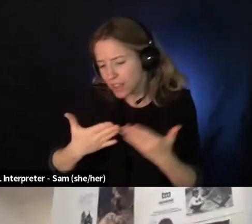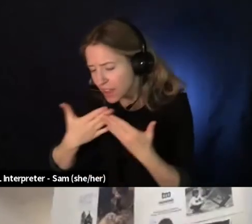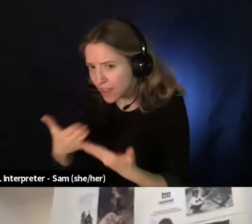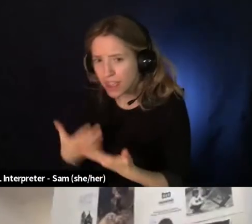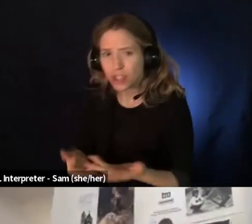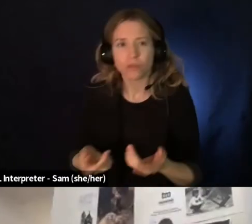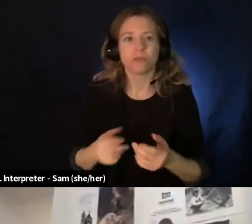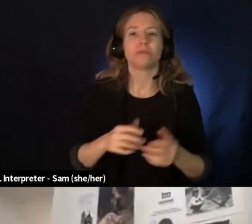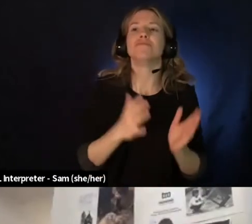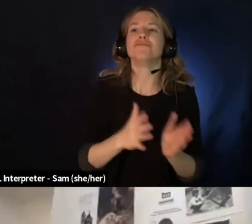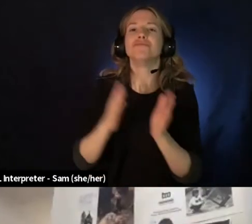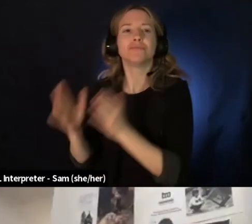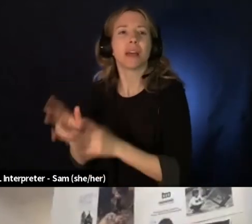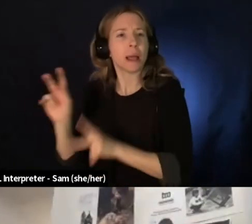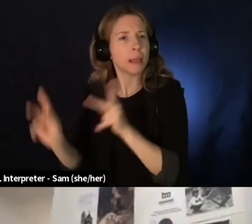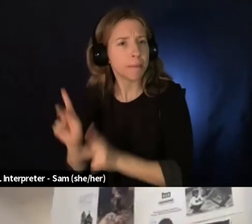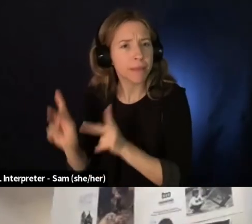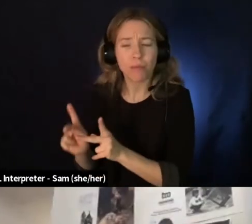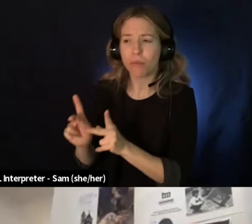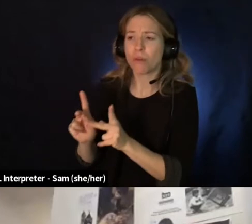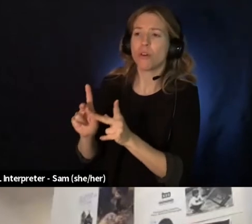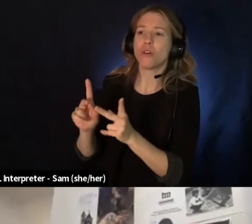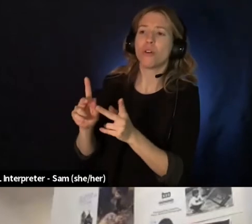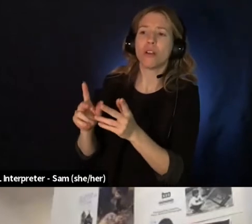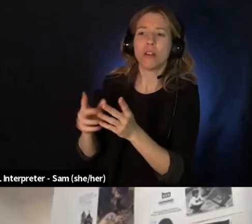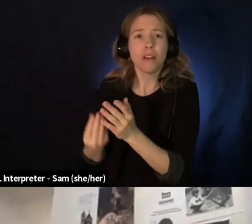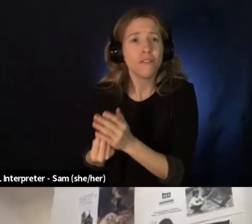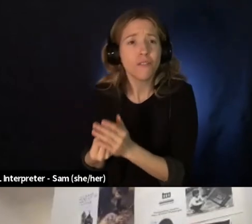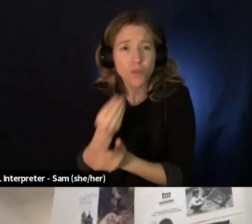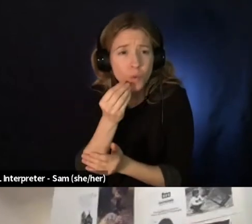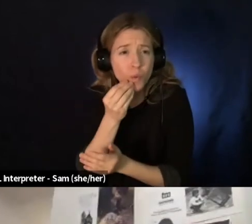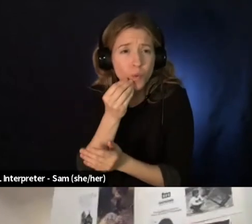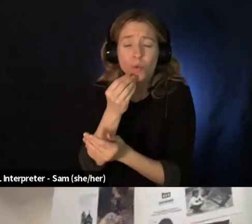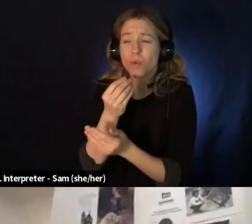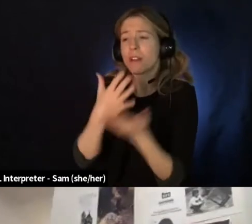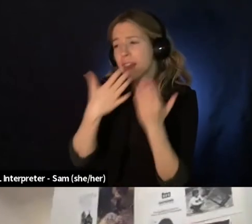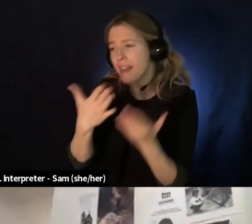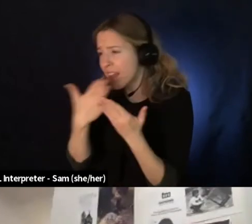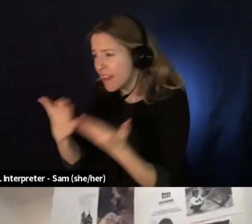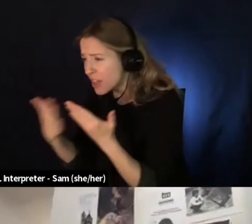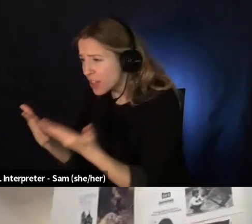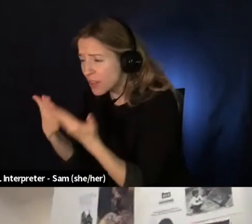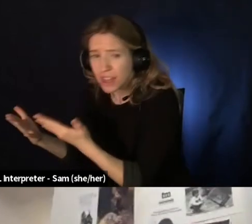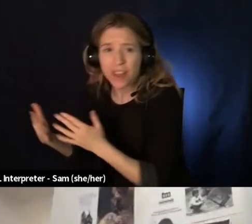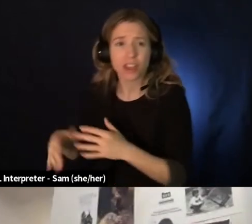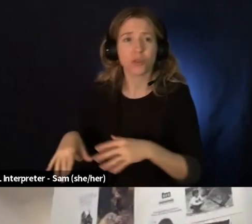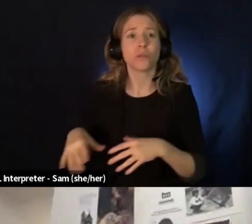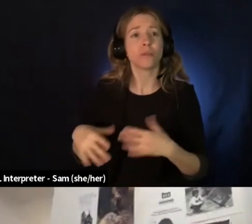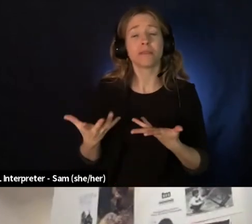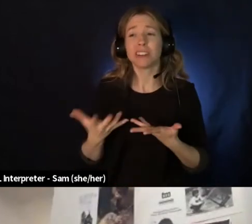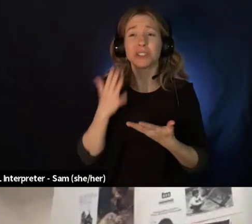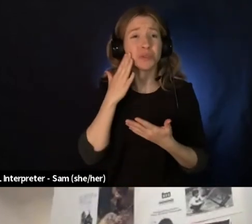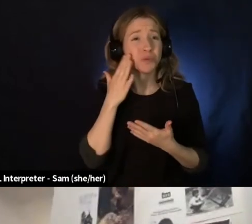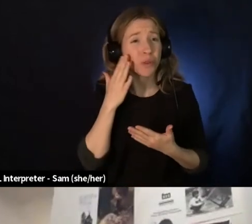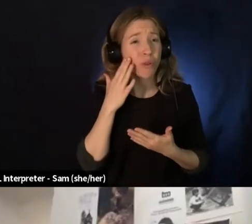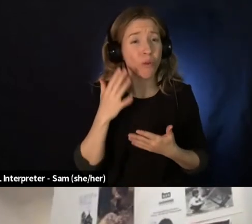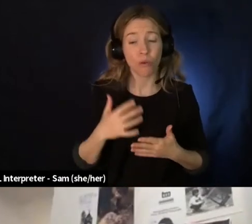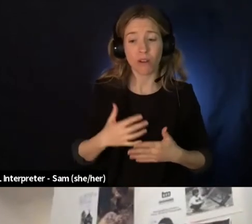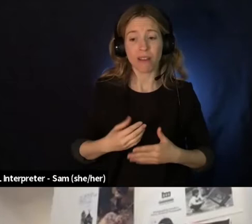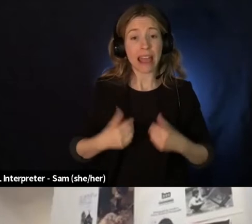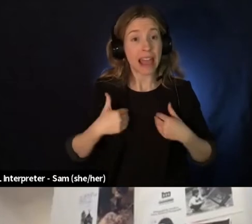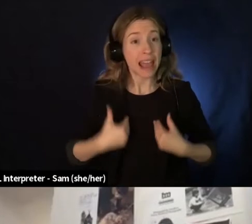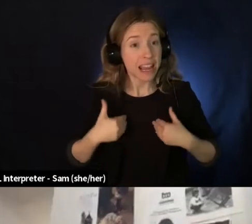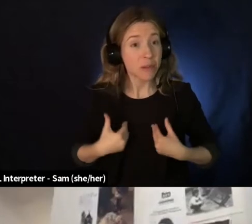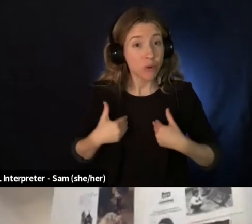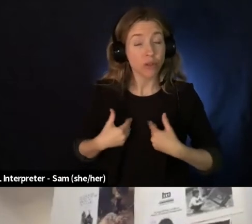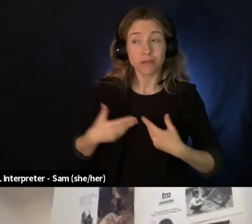up their life for our sustenance, for our clothing, for our shelter, because they were the instructions that were given